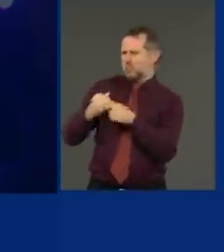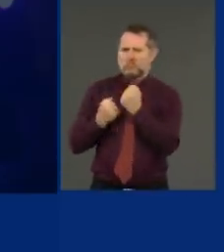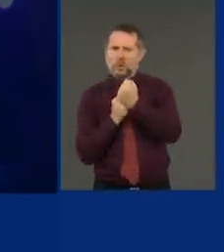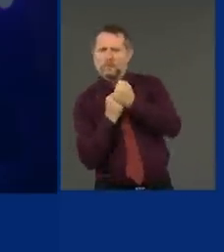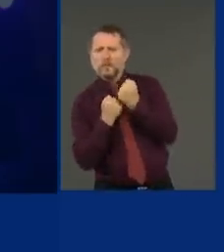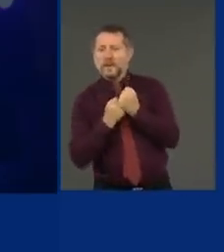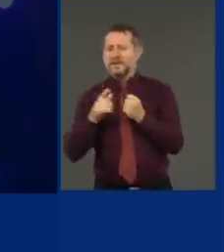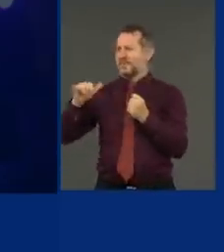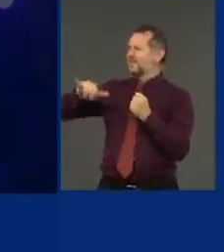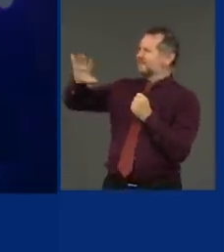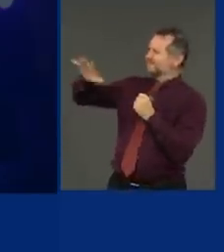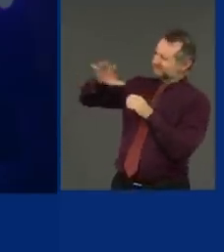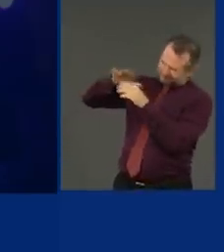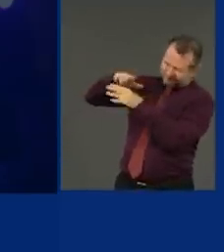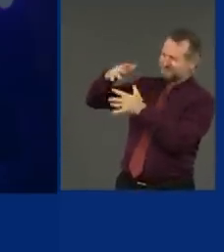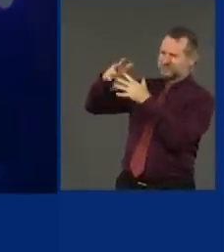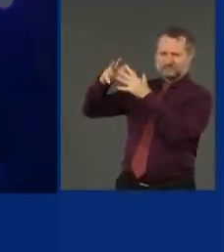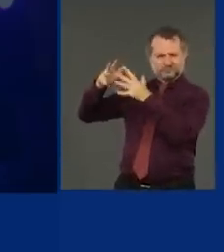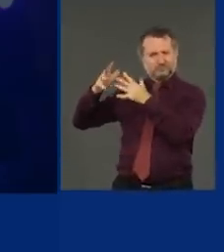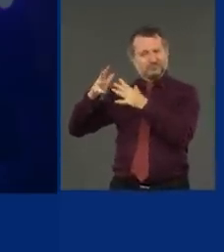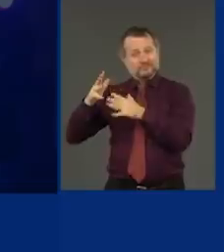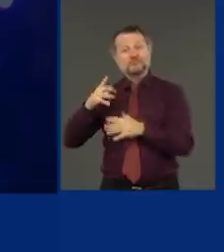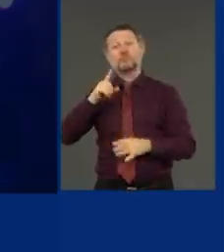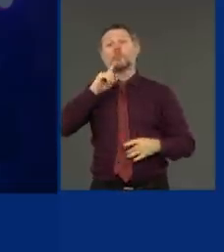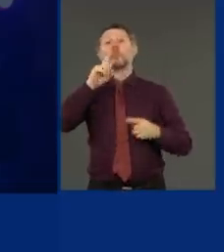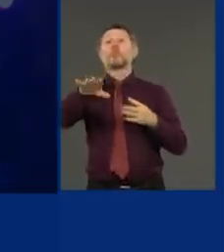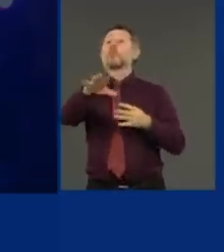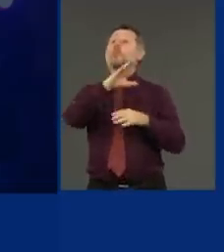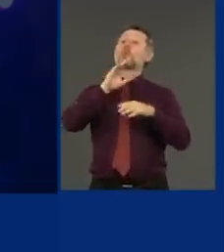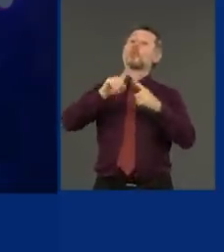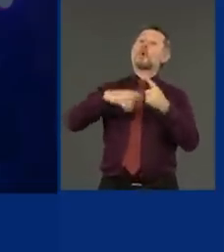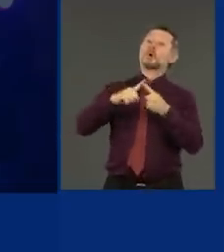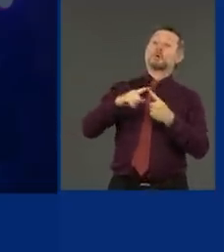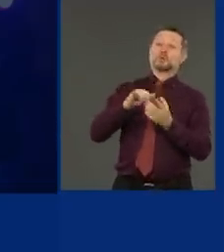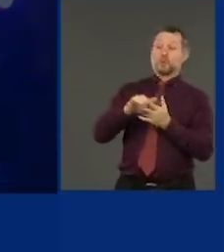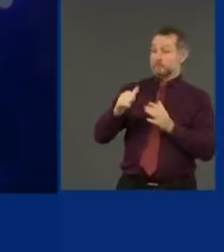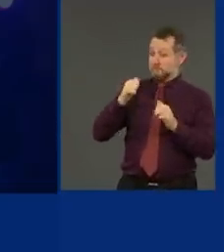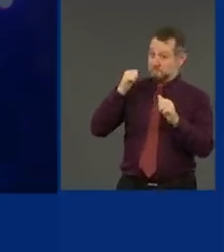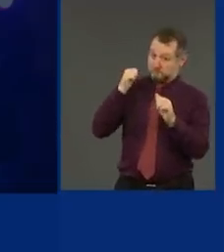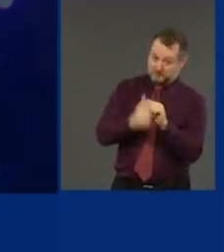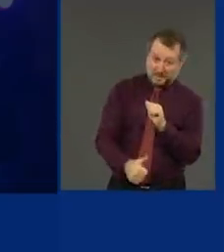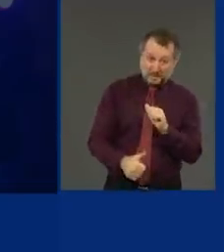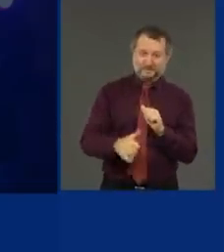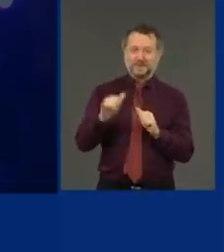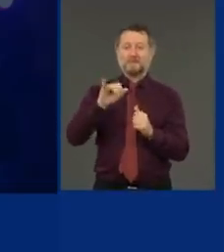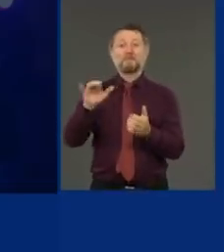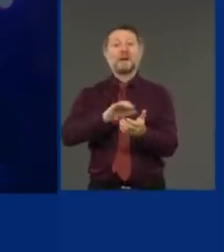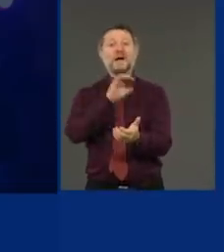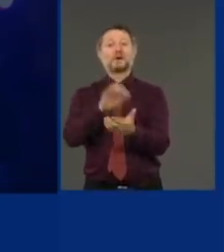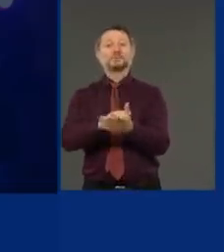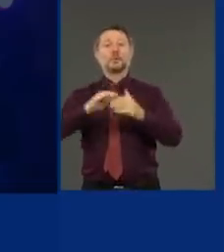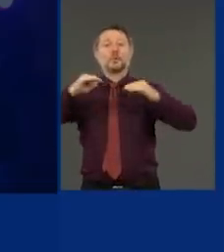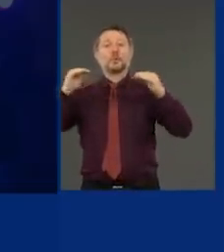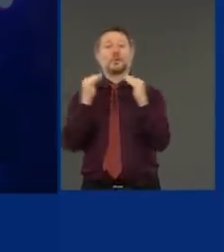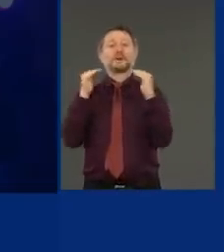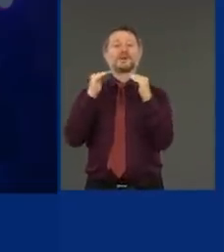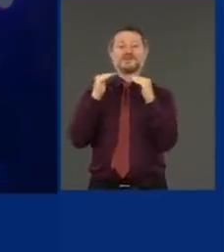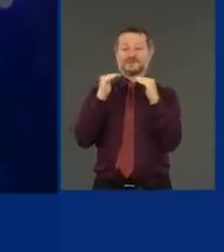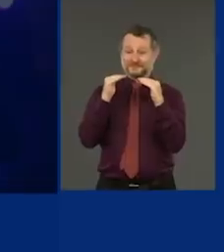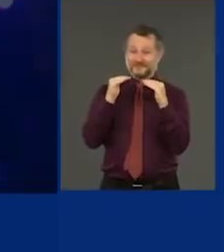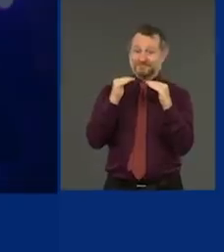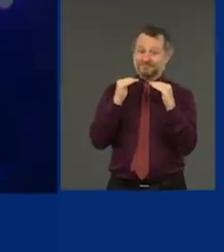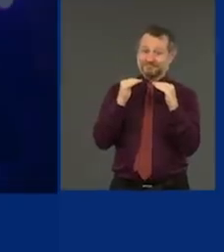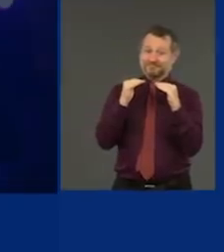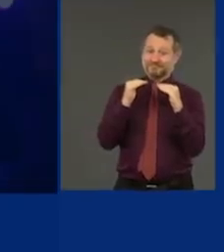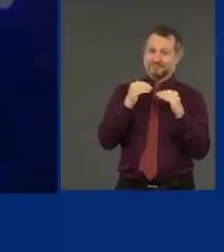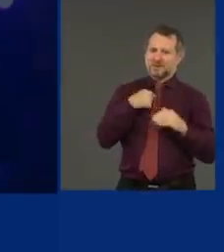When did we pass marriage equality? First state in the nation. When the people rose up and said, we demand change. When did we